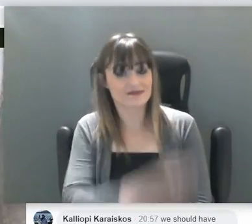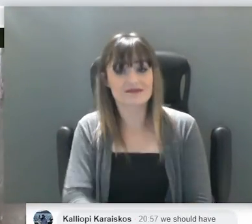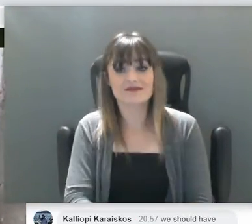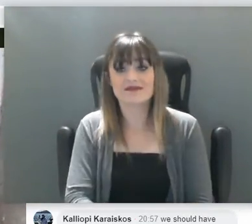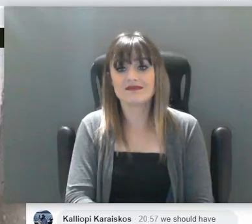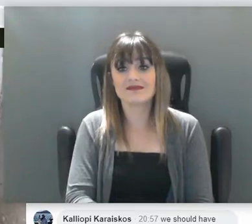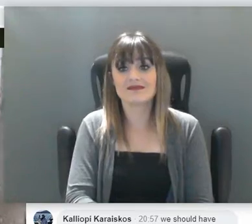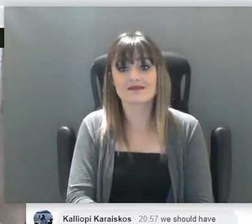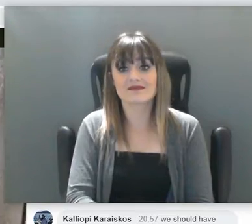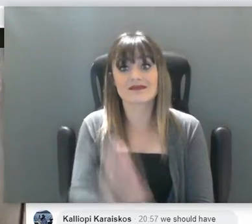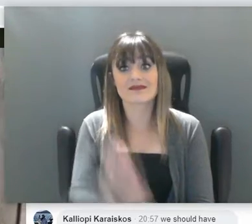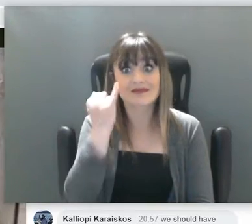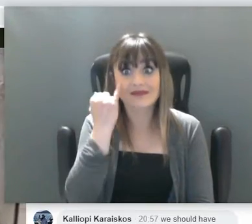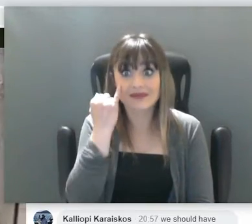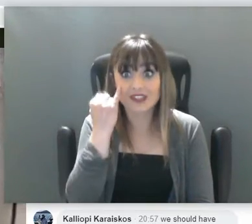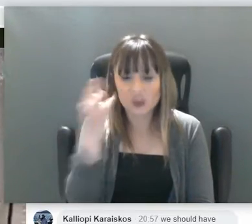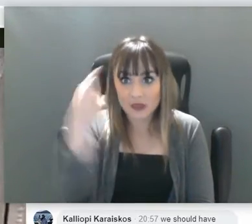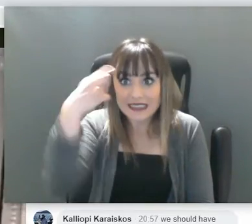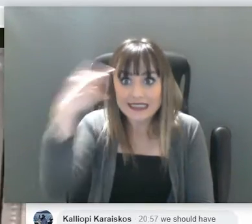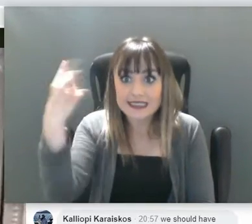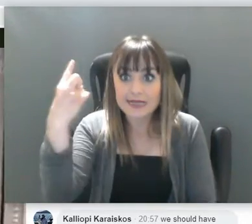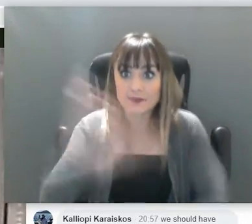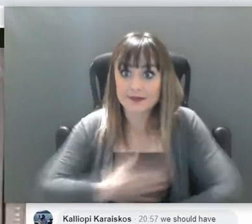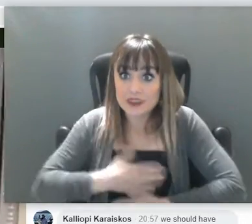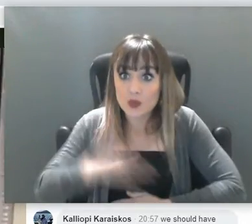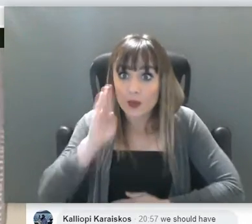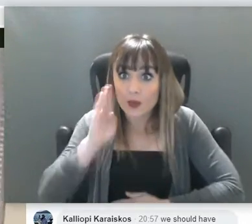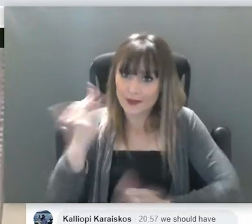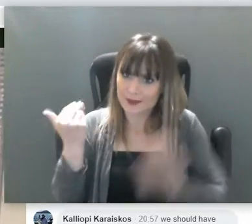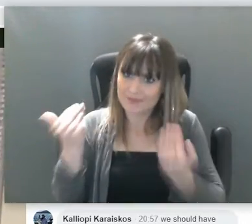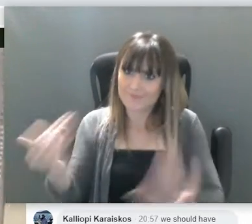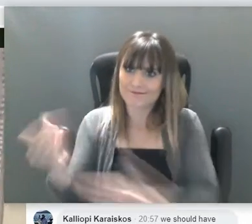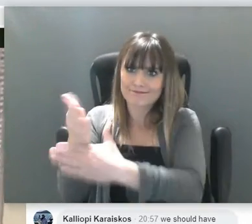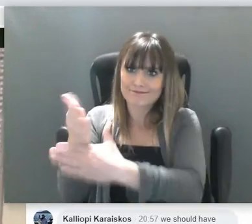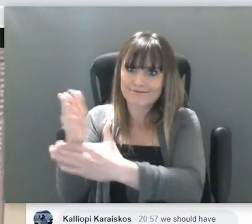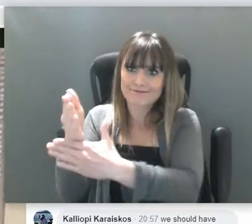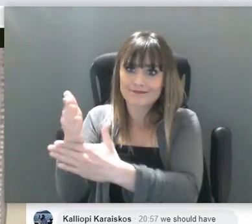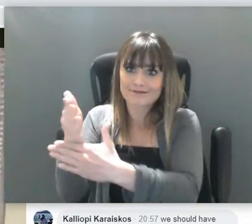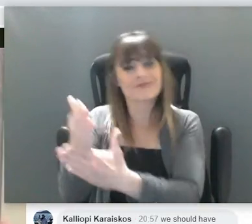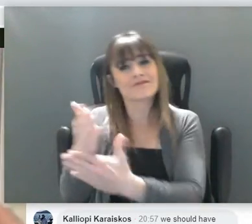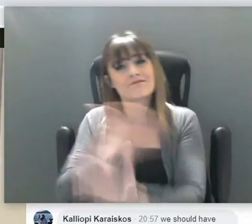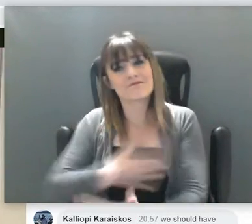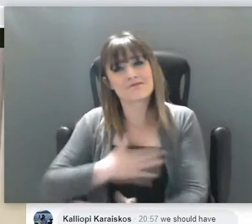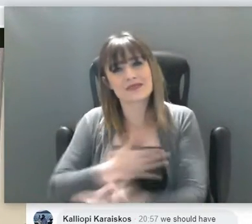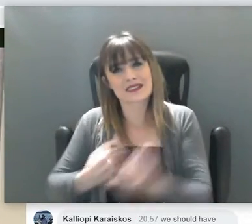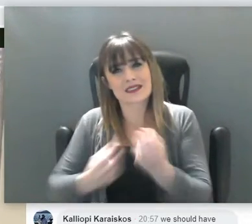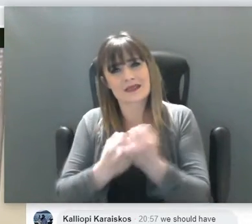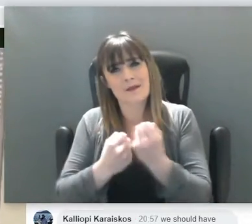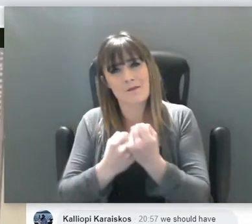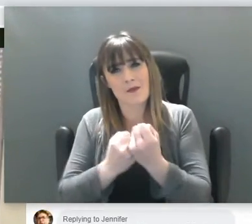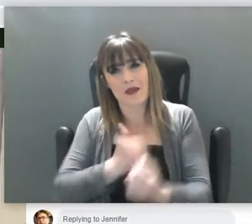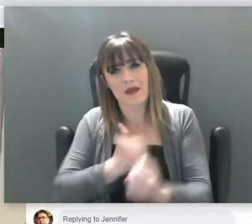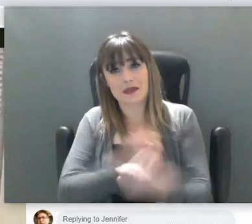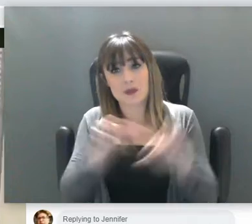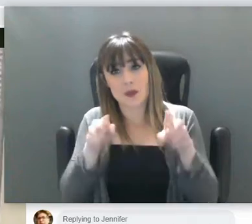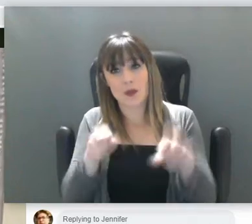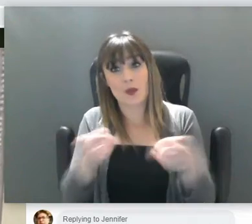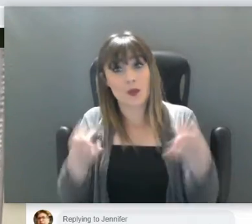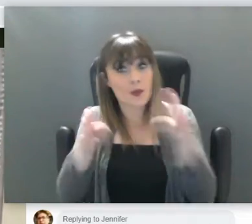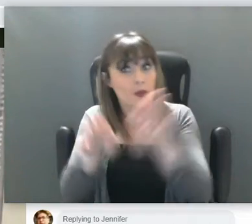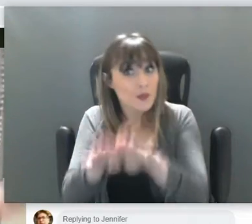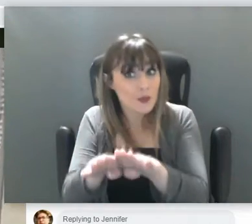you think would love this, please feel free to share it. Don't forget to support your zoo right now while we're closed. You can do that in other ways too.